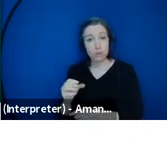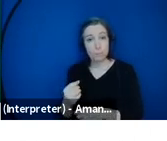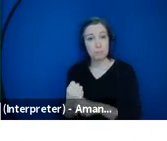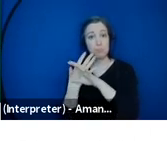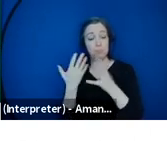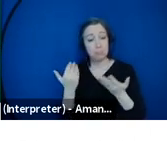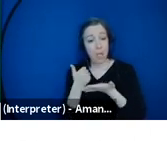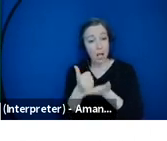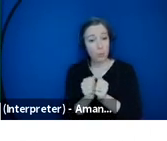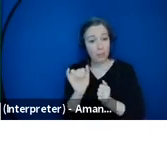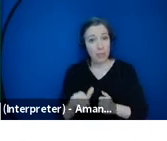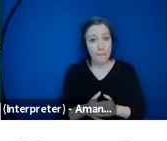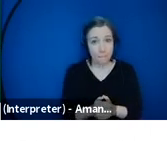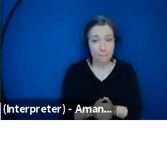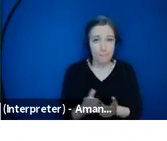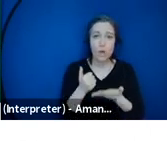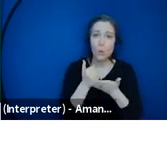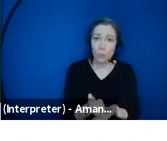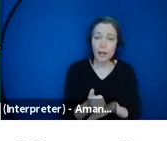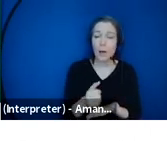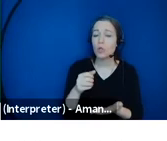not for sure that you're coming to FCC yet.